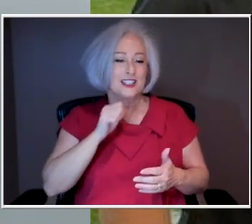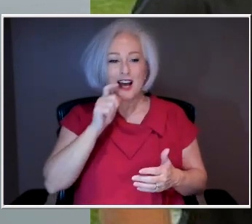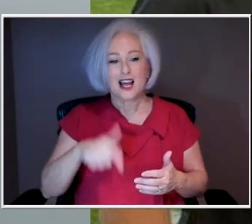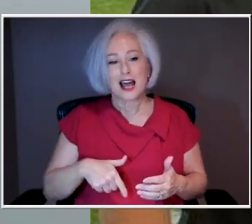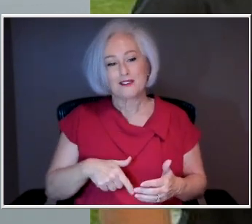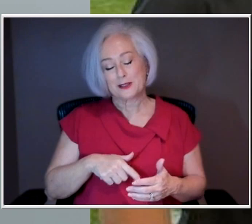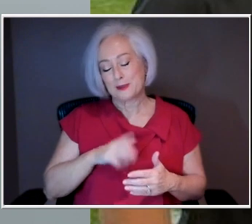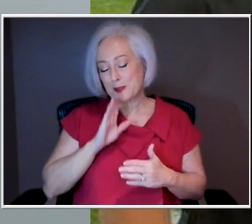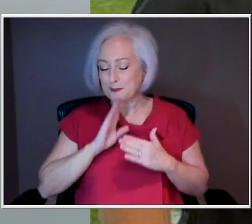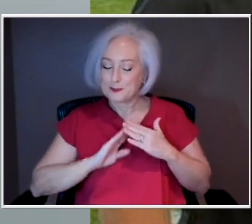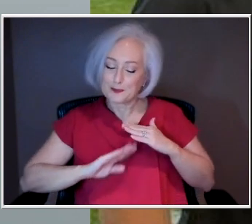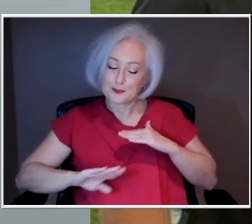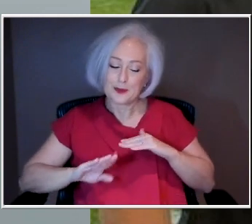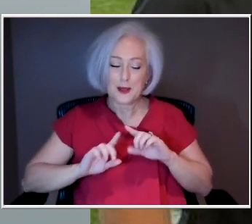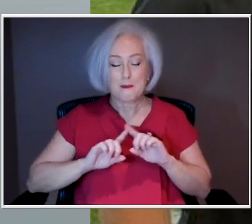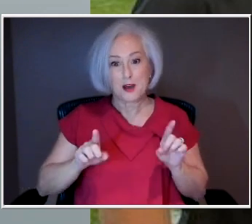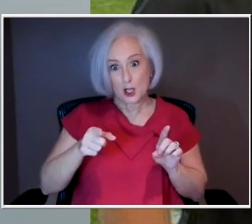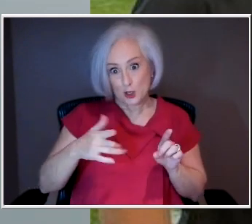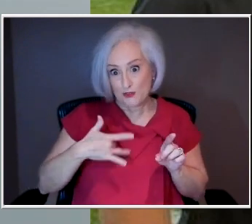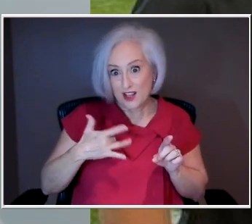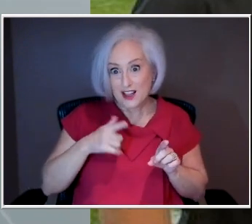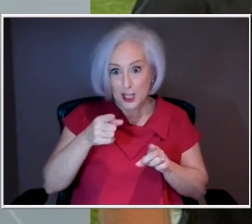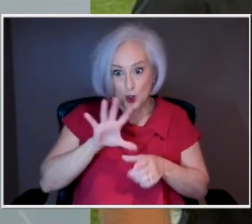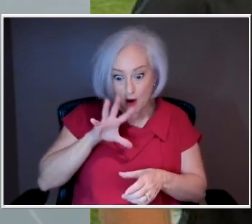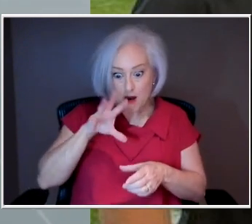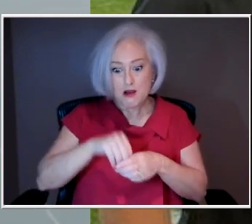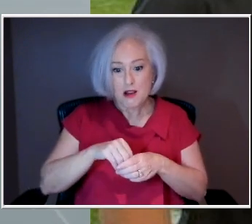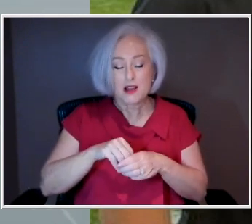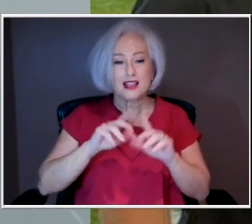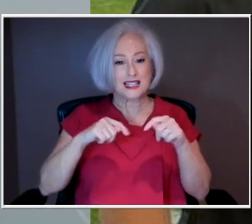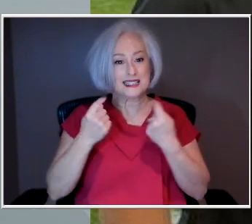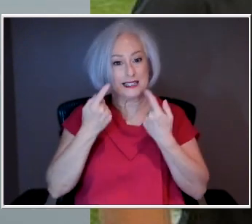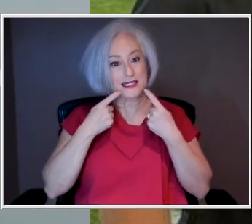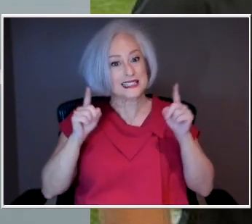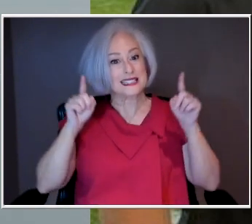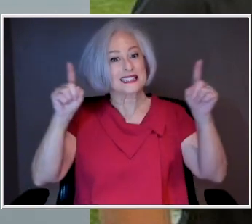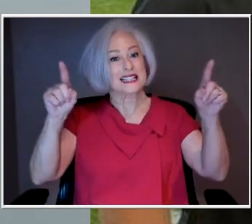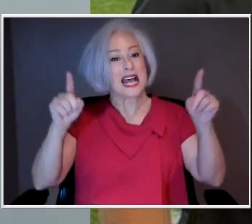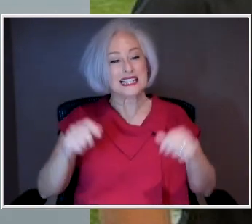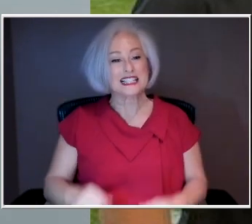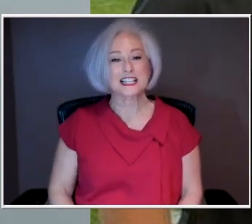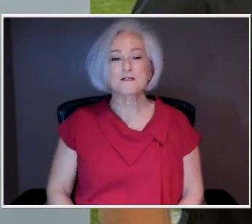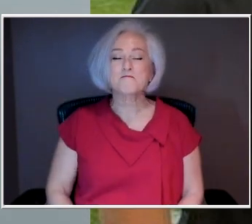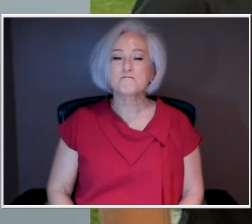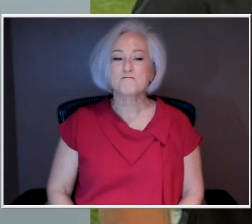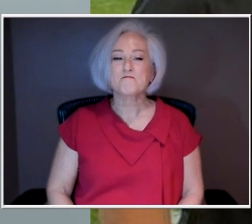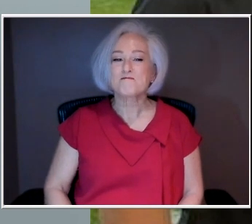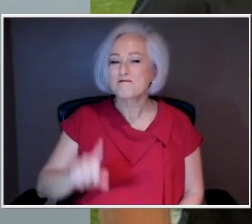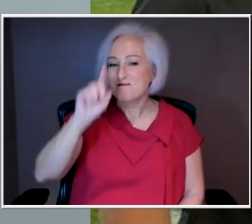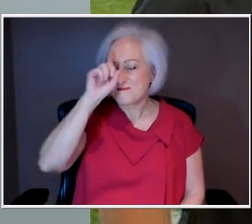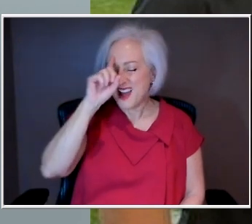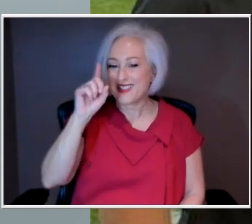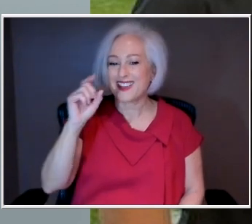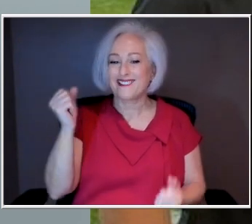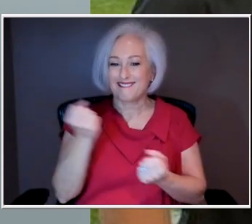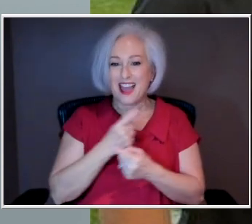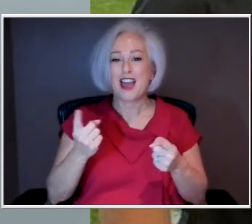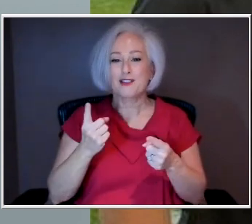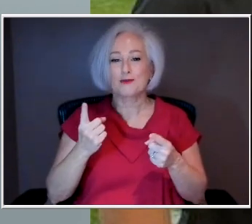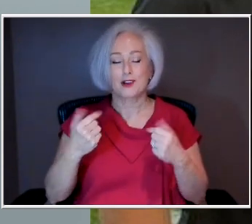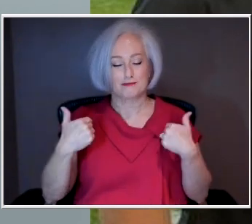in the past, saying that this health system partnership really gives the Chiefs a true competitive edge. And I do not want you to